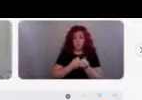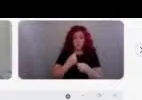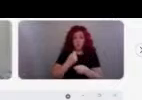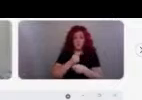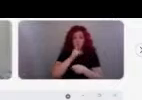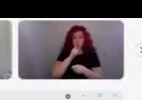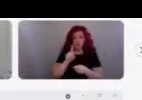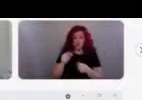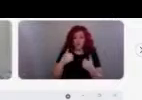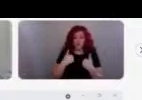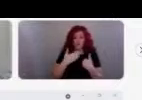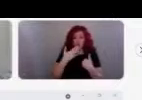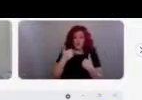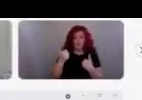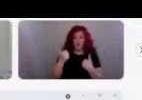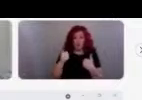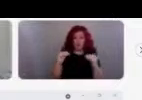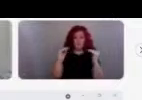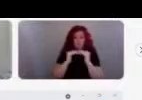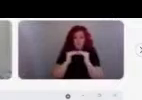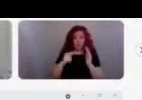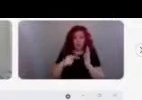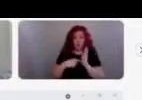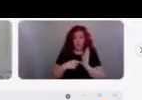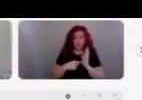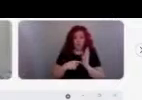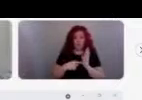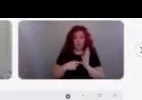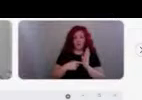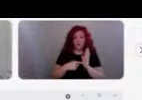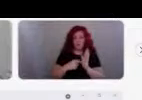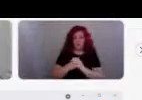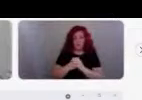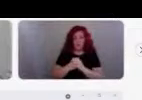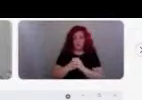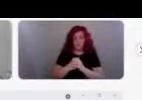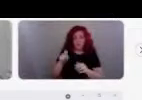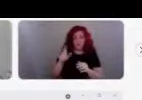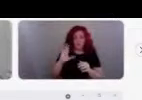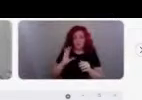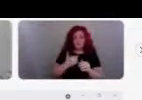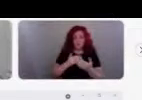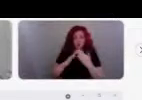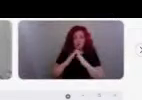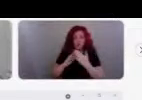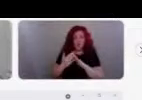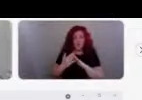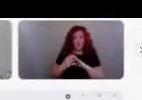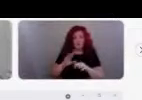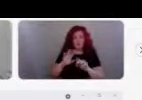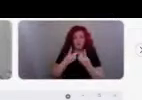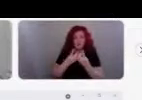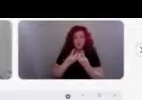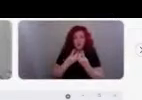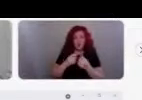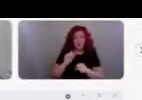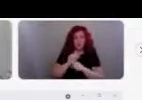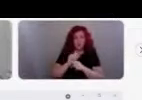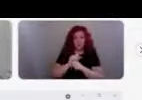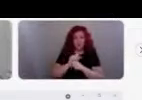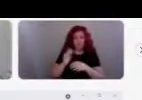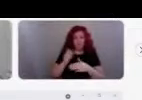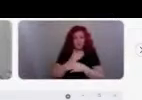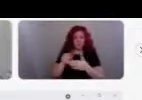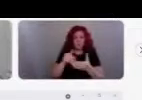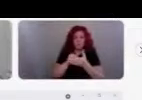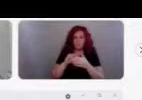better and fairer representation so that the needs of our communities in our interests as working class people are met thank you for